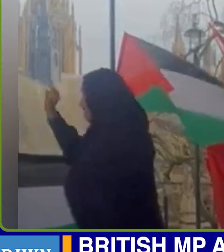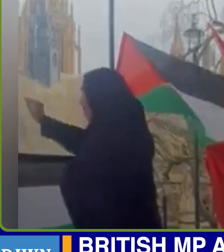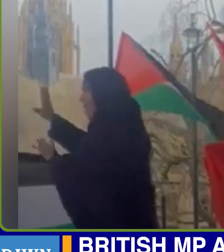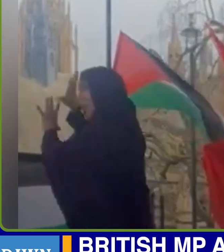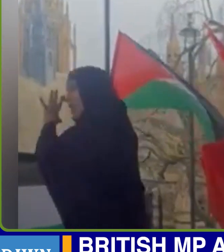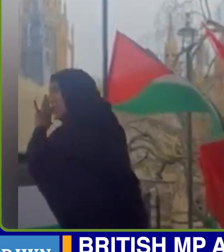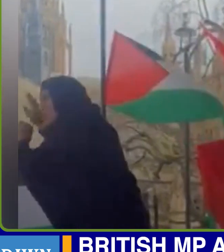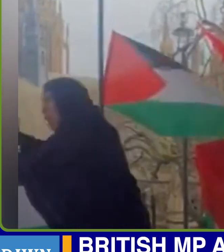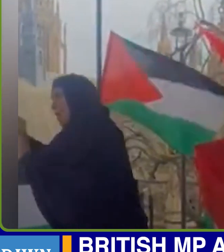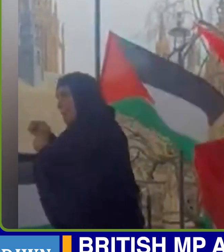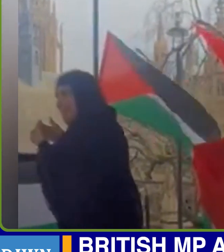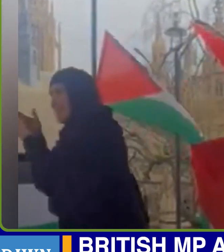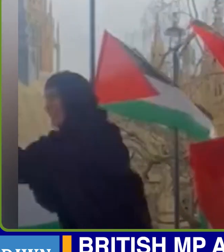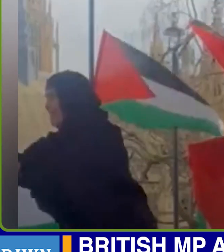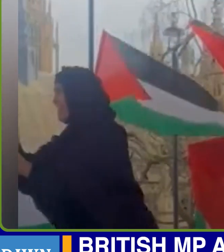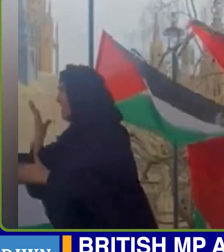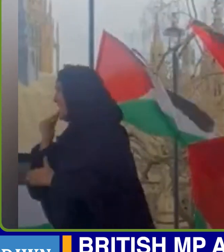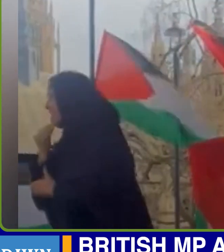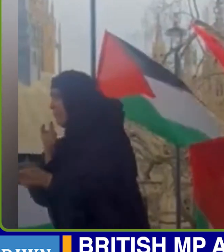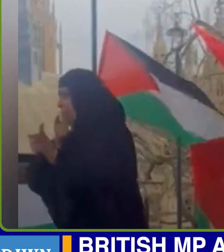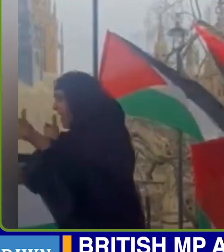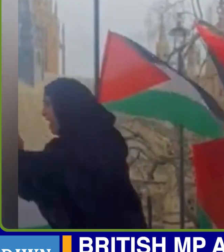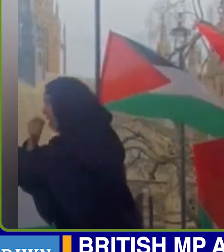Stop arming Israel.